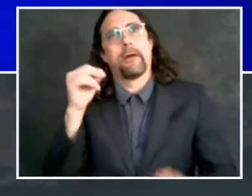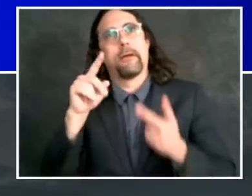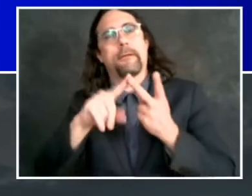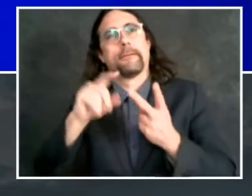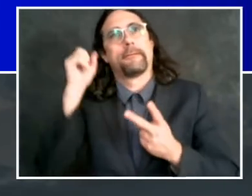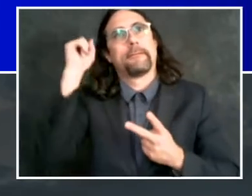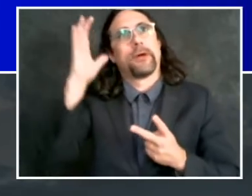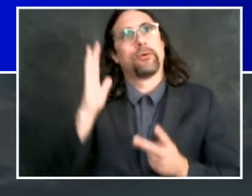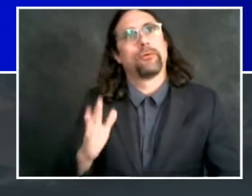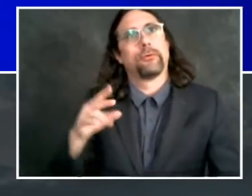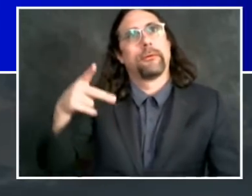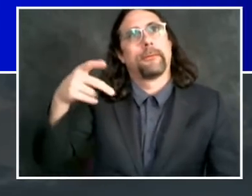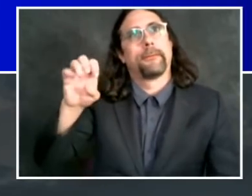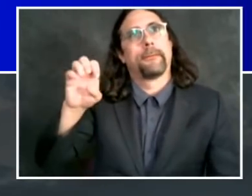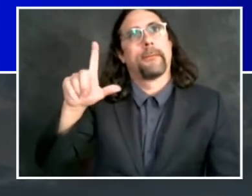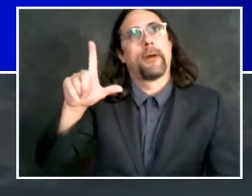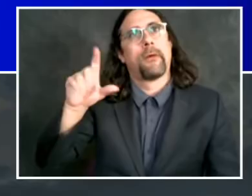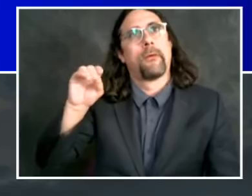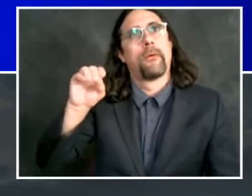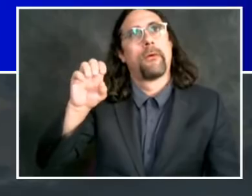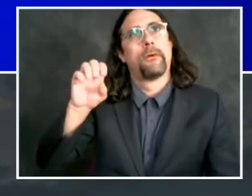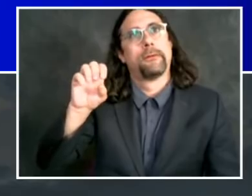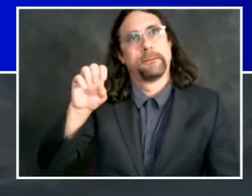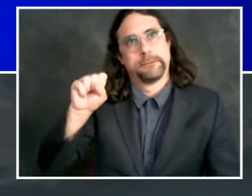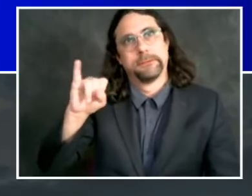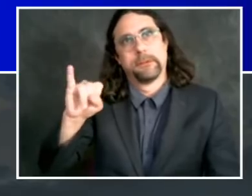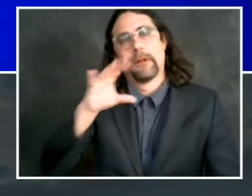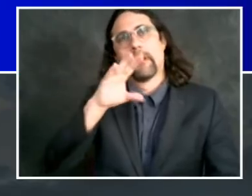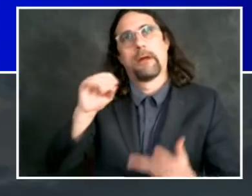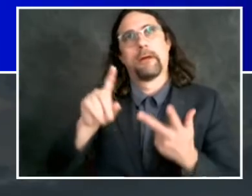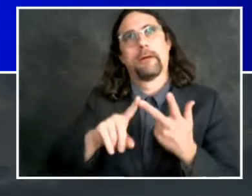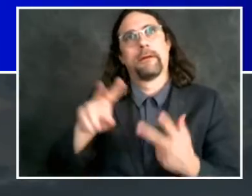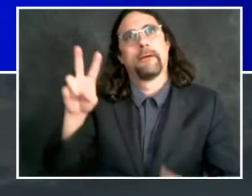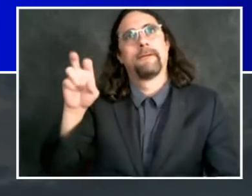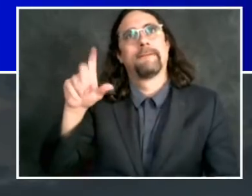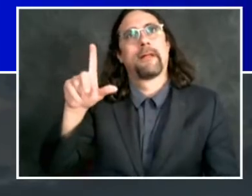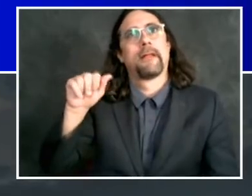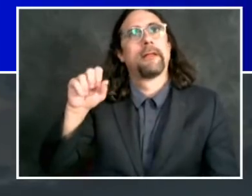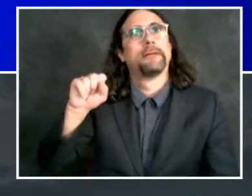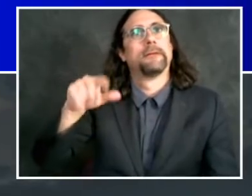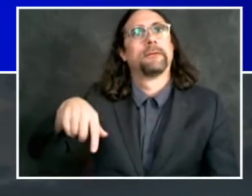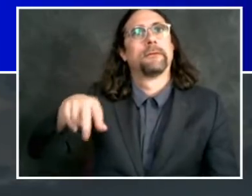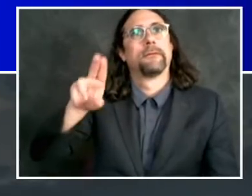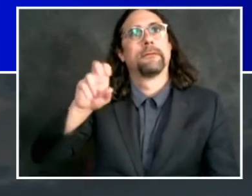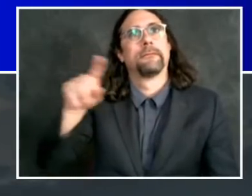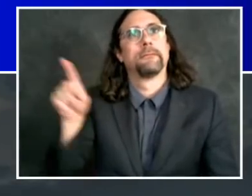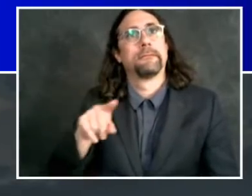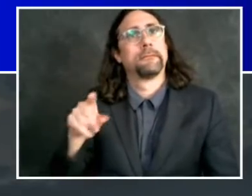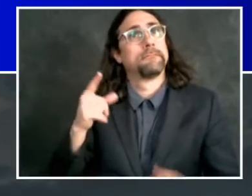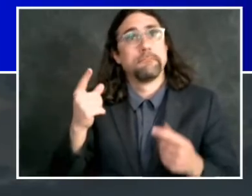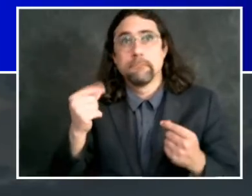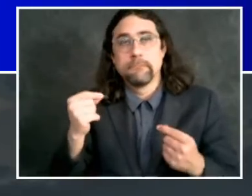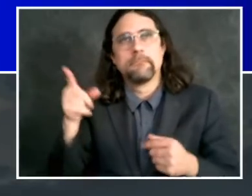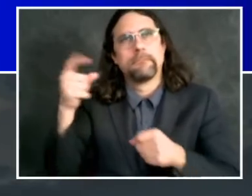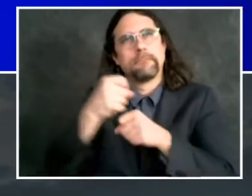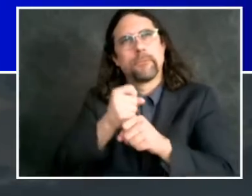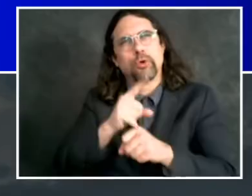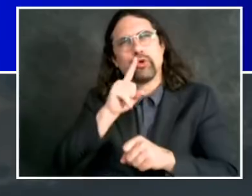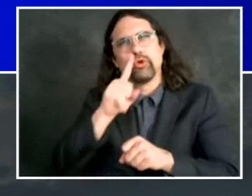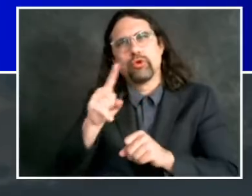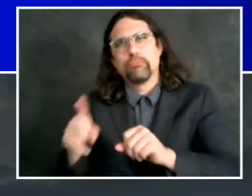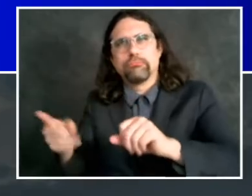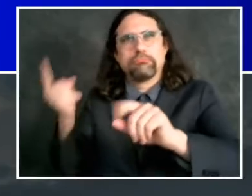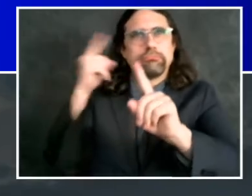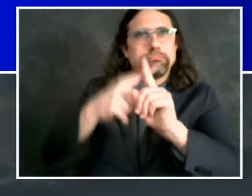$310 billion and made more available to businesses that don't have those traditional